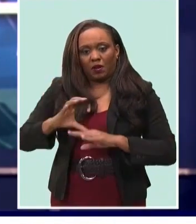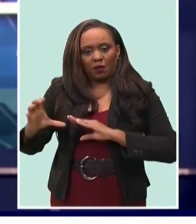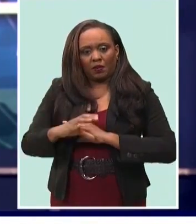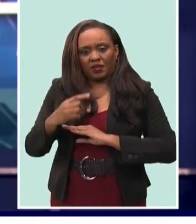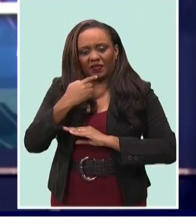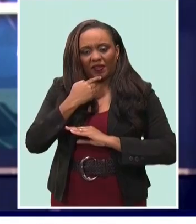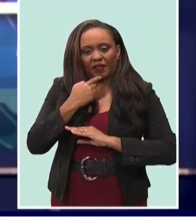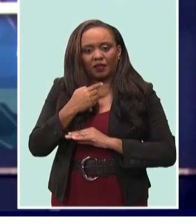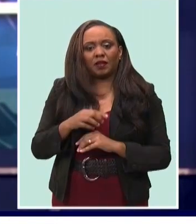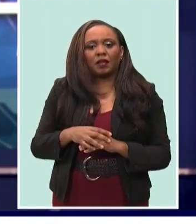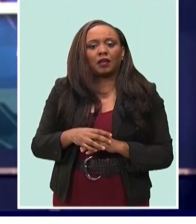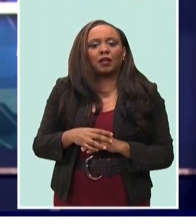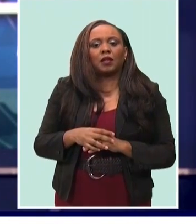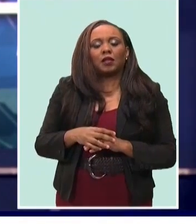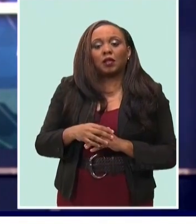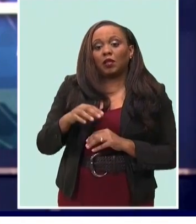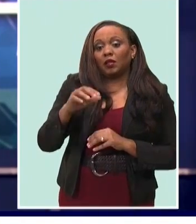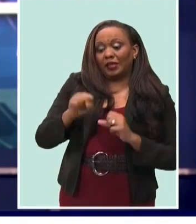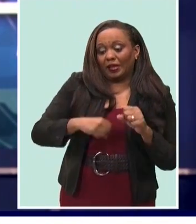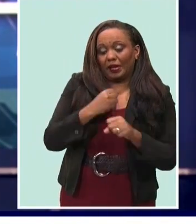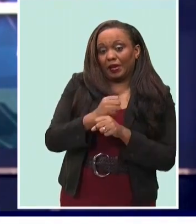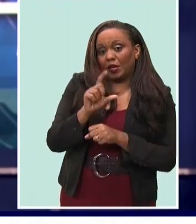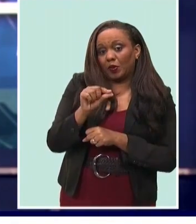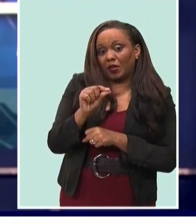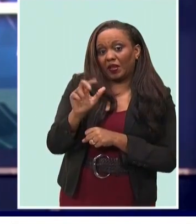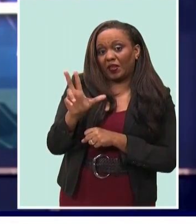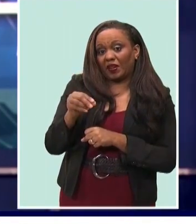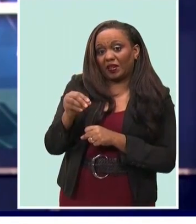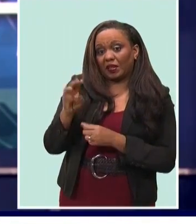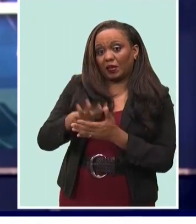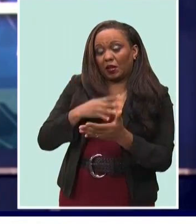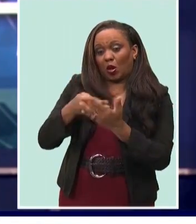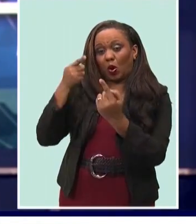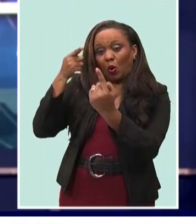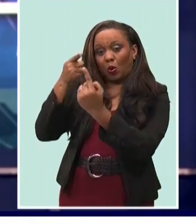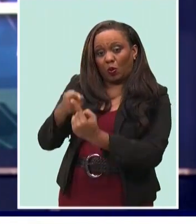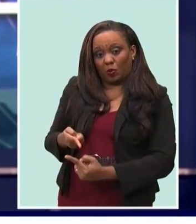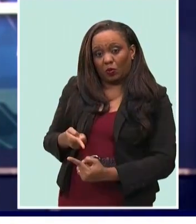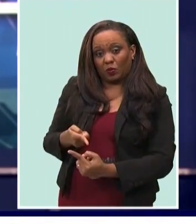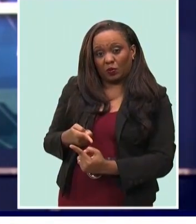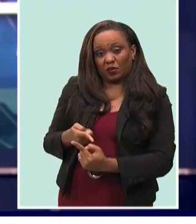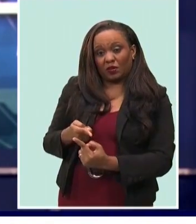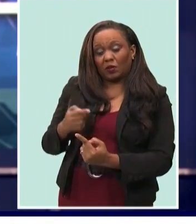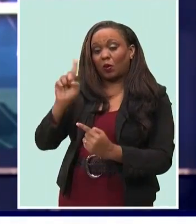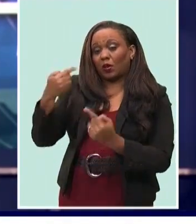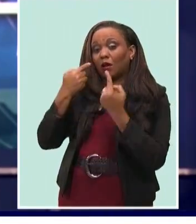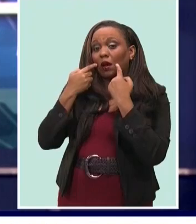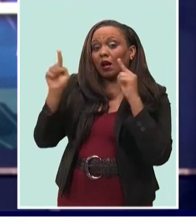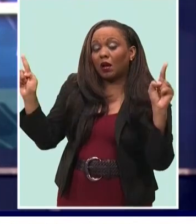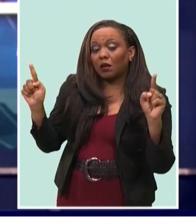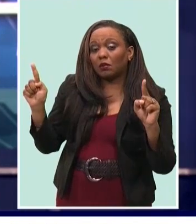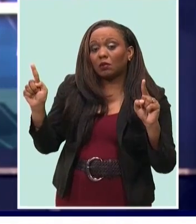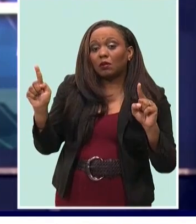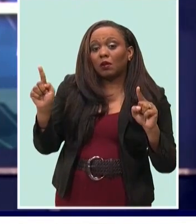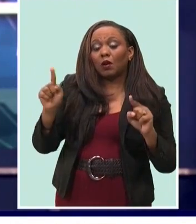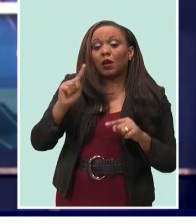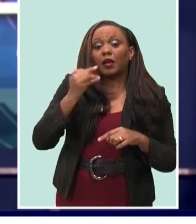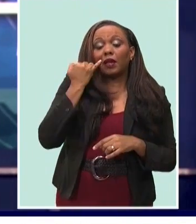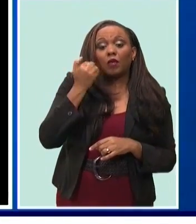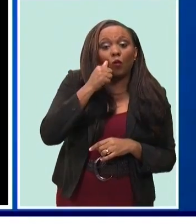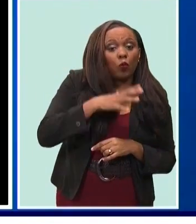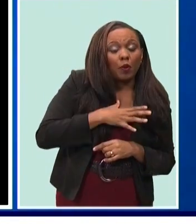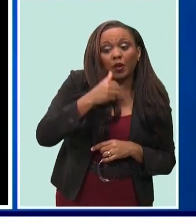level, the 2030 agenda goals will not be achieved unless women and girls, as well as the private sector, are all on board.